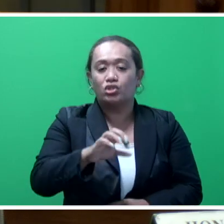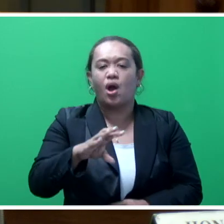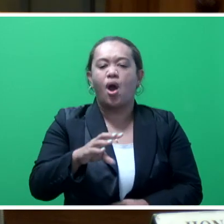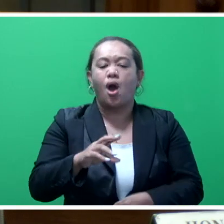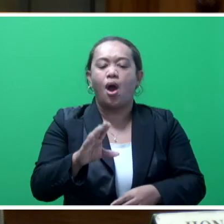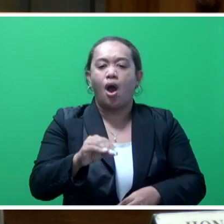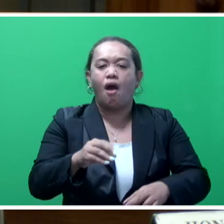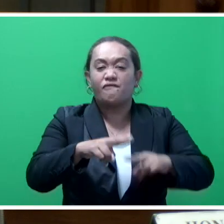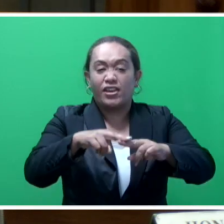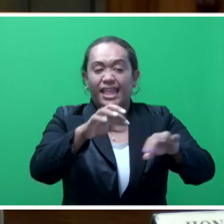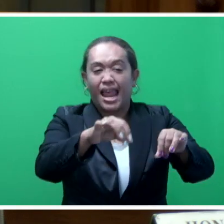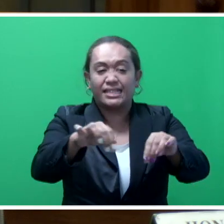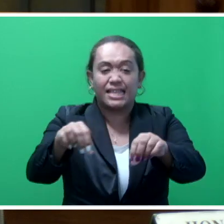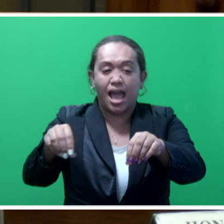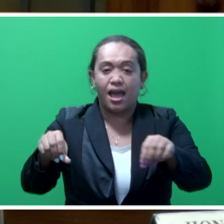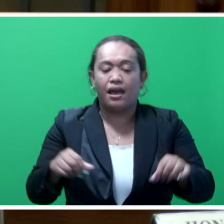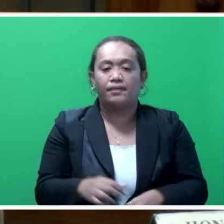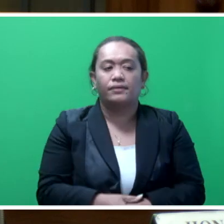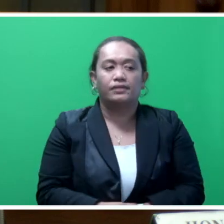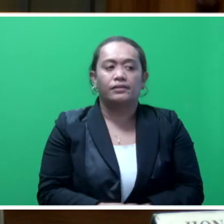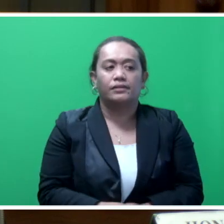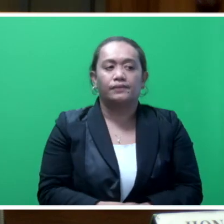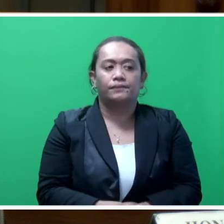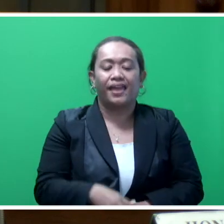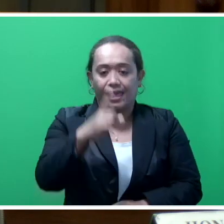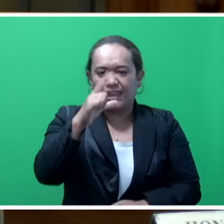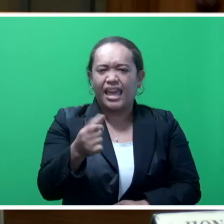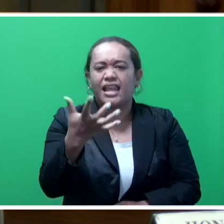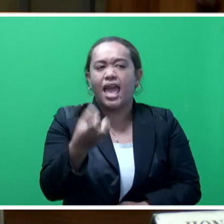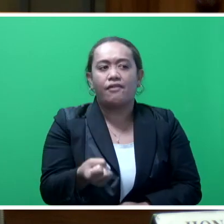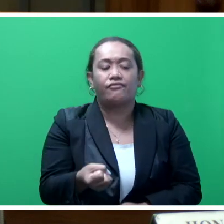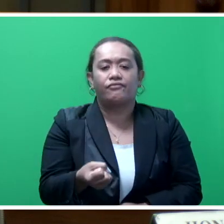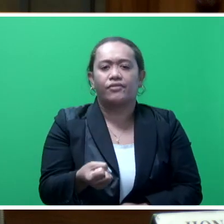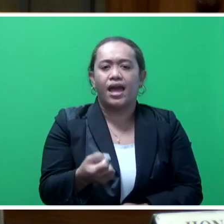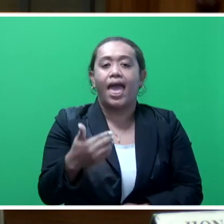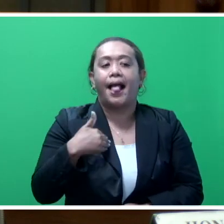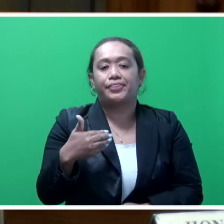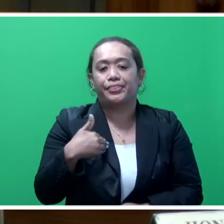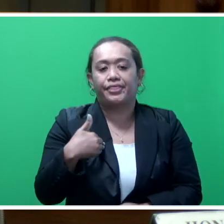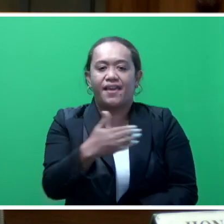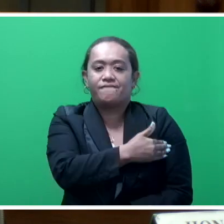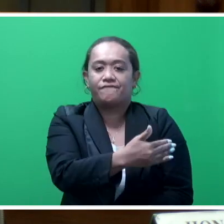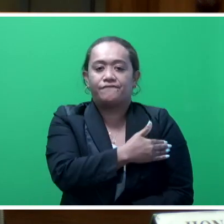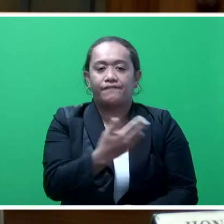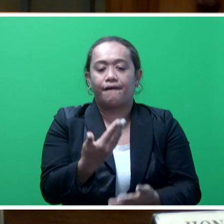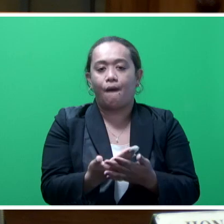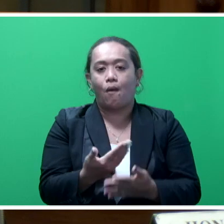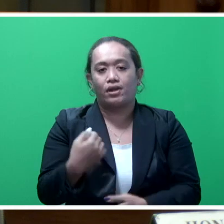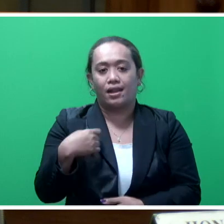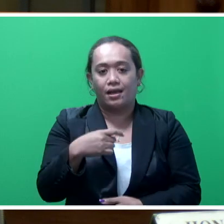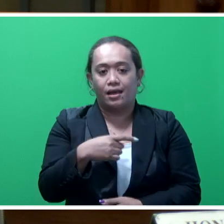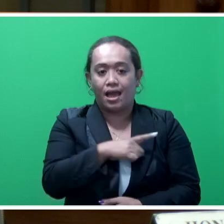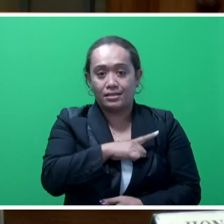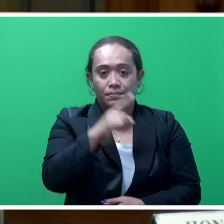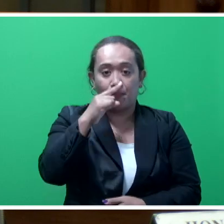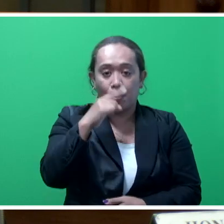and potassium-based fertilizers, this can have a major health impact on us downstream who are